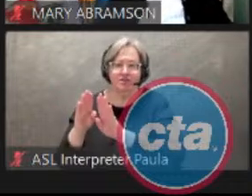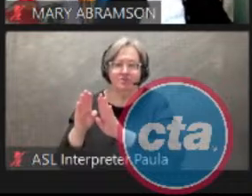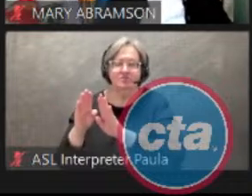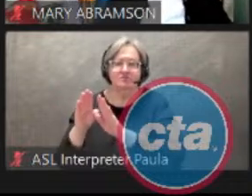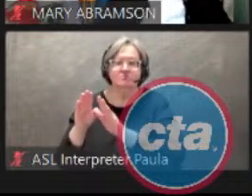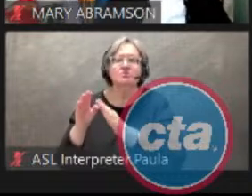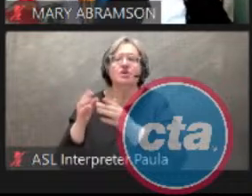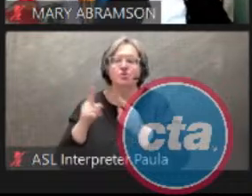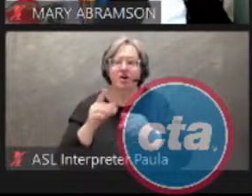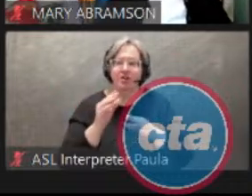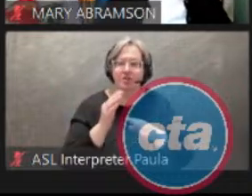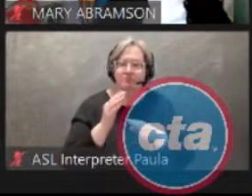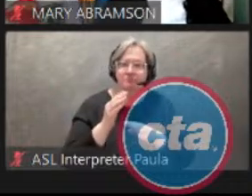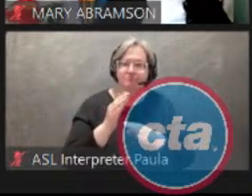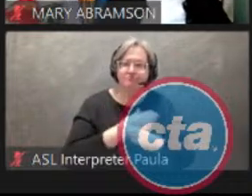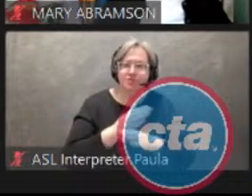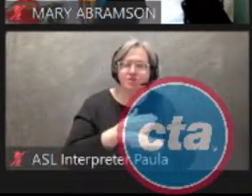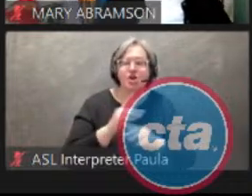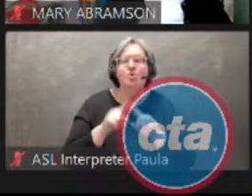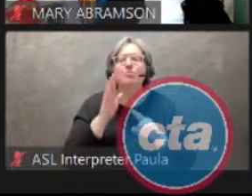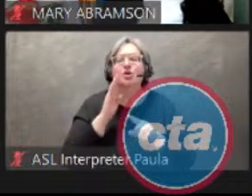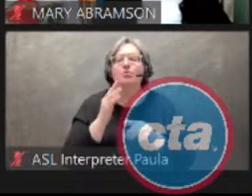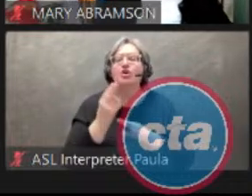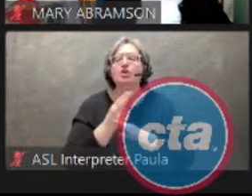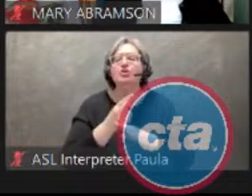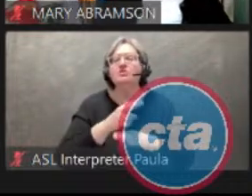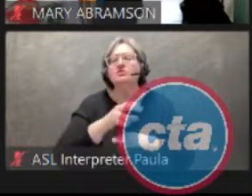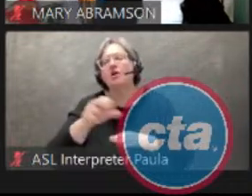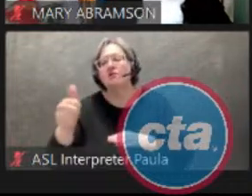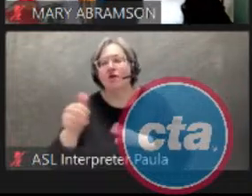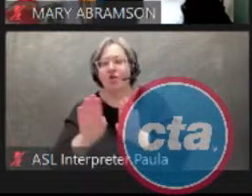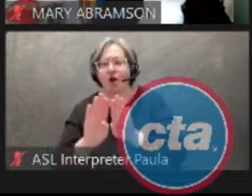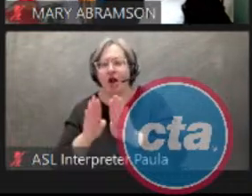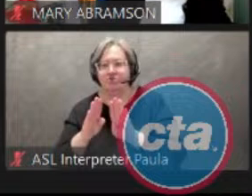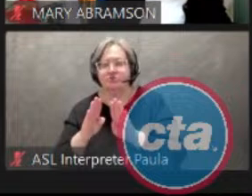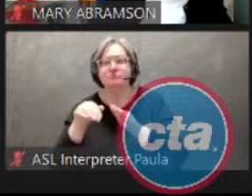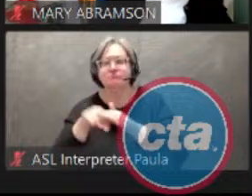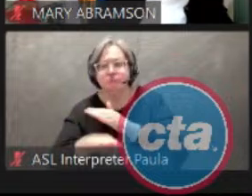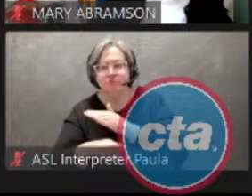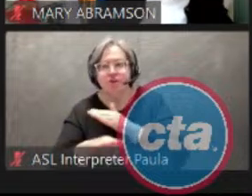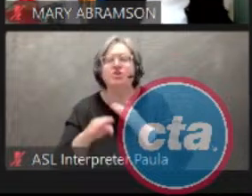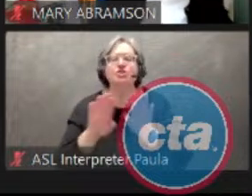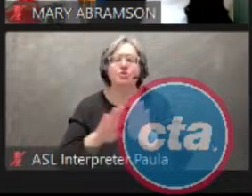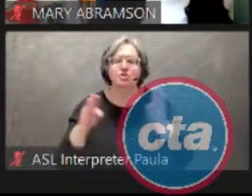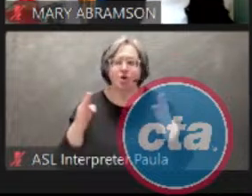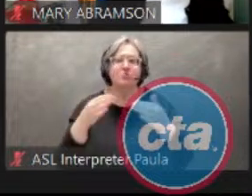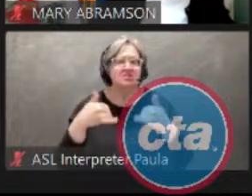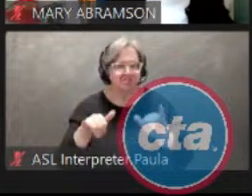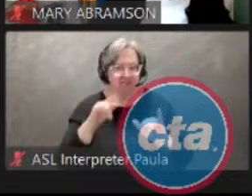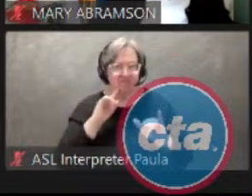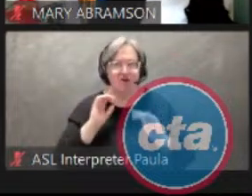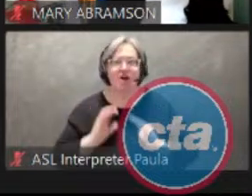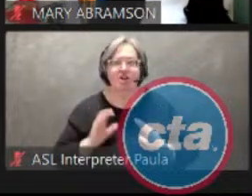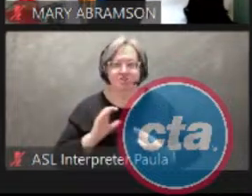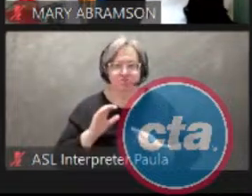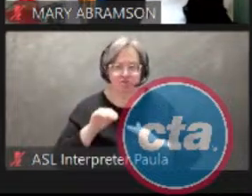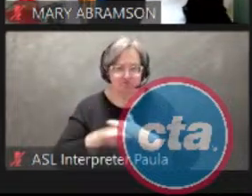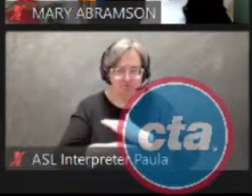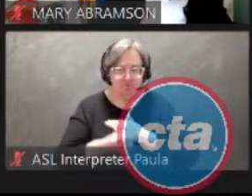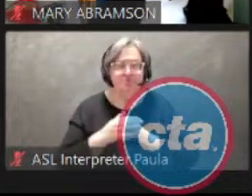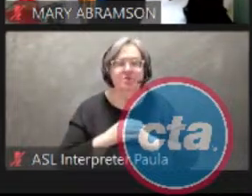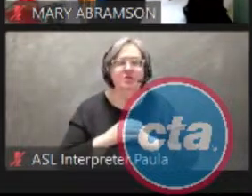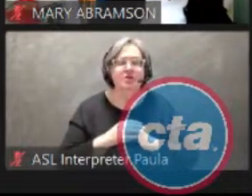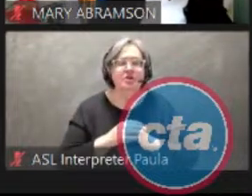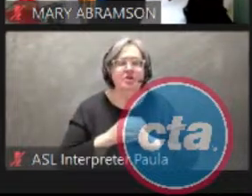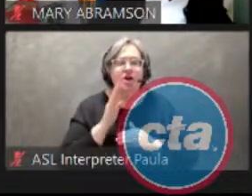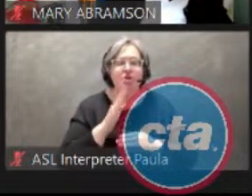under construction, but we're going to be using auxiliary entrance to maintain the station to be open for customer use. That work will also be done by